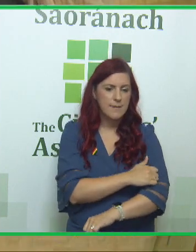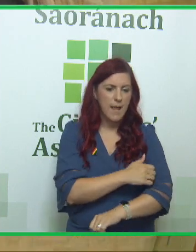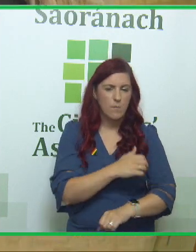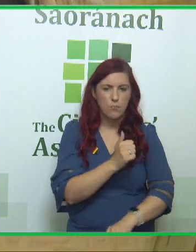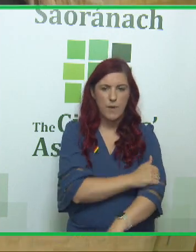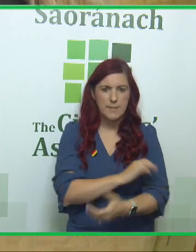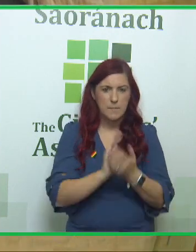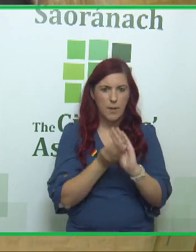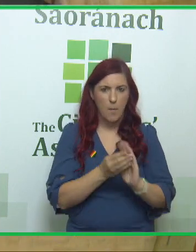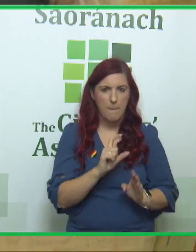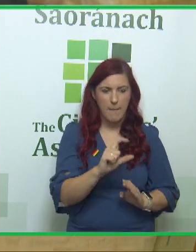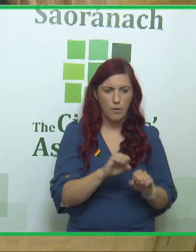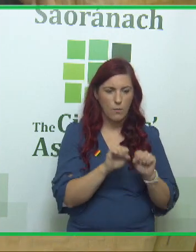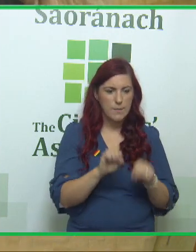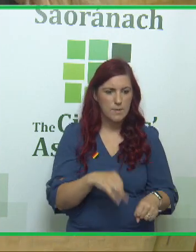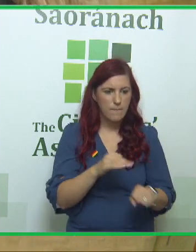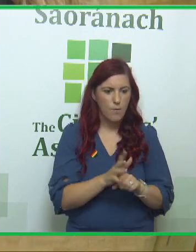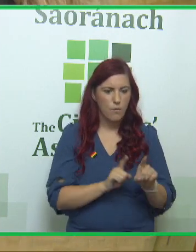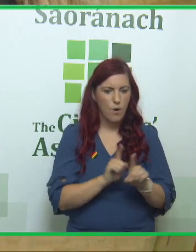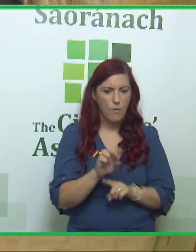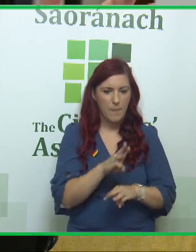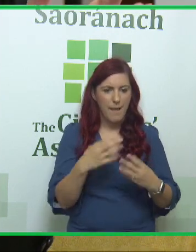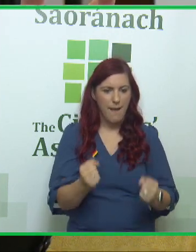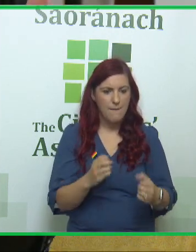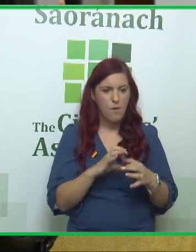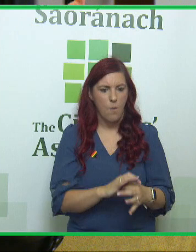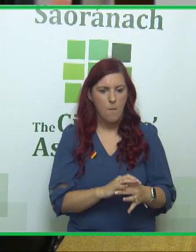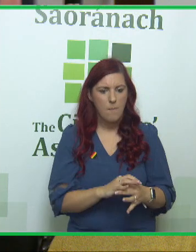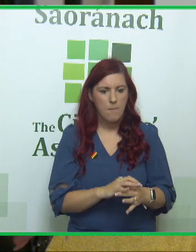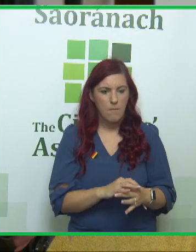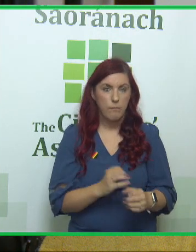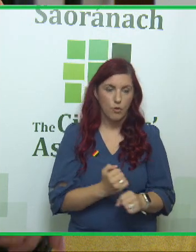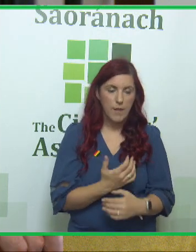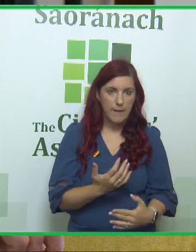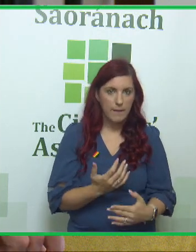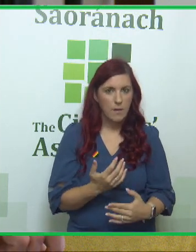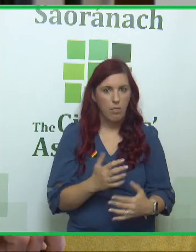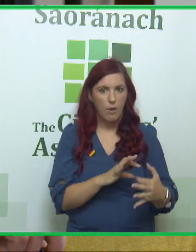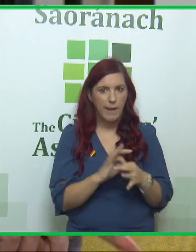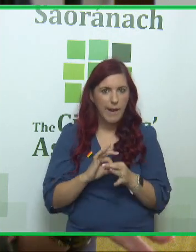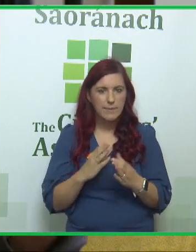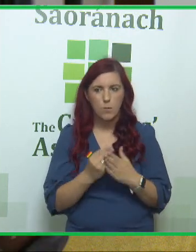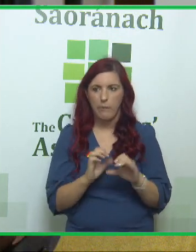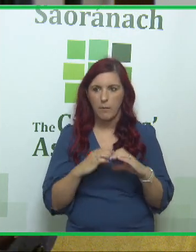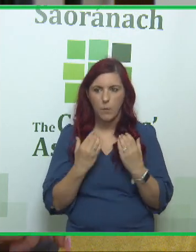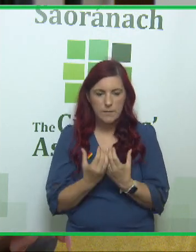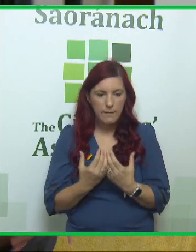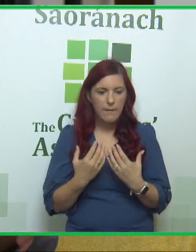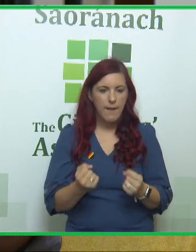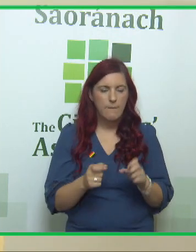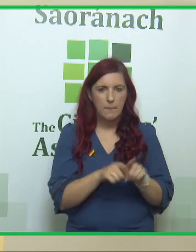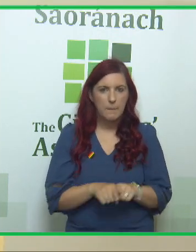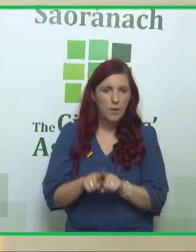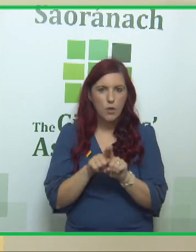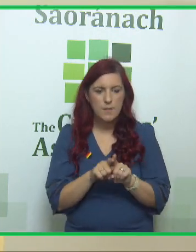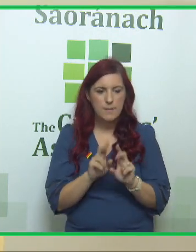for recovery, believe it or not, because people have a house, you know, unfortunately. They are connected with community. They have peers that